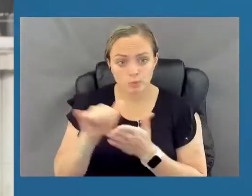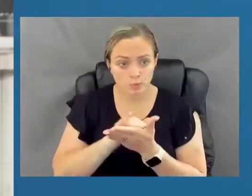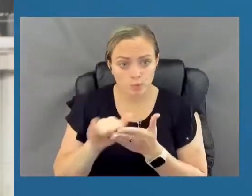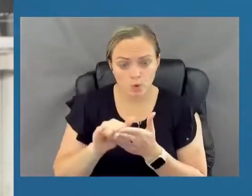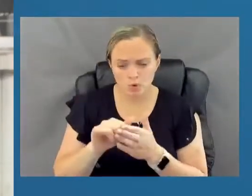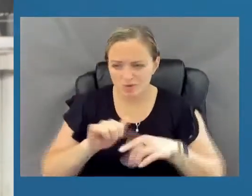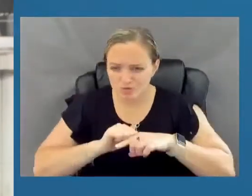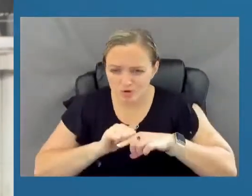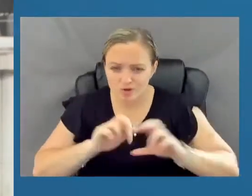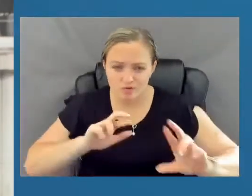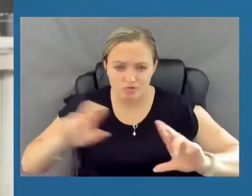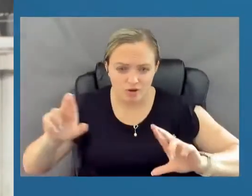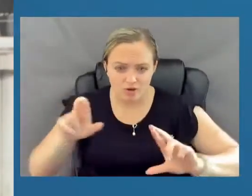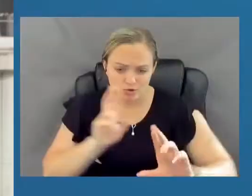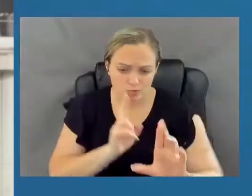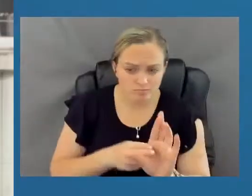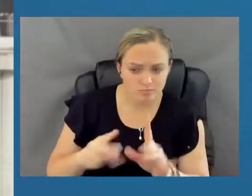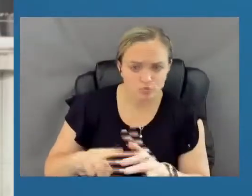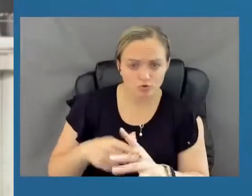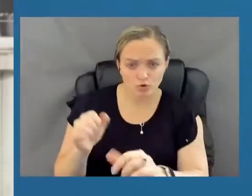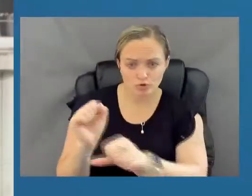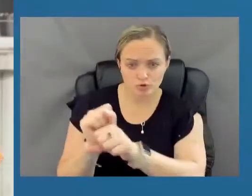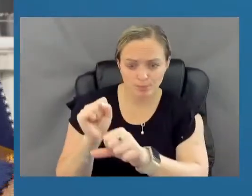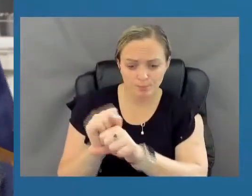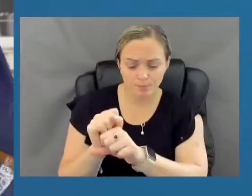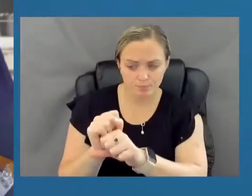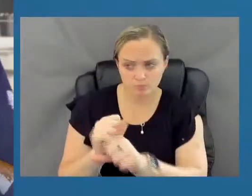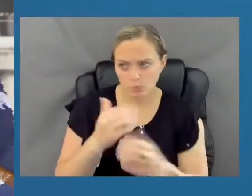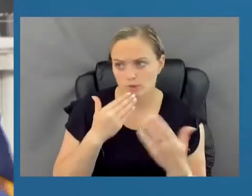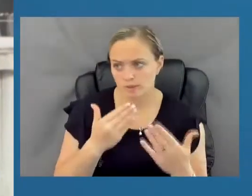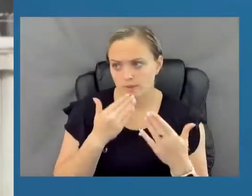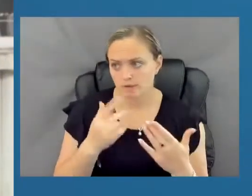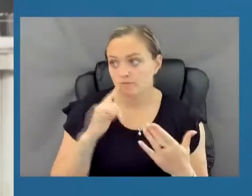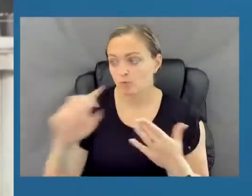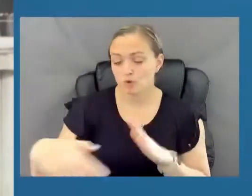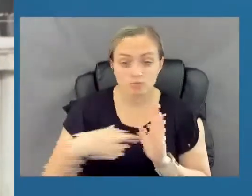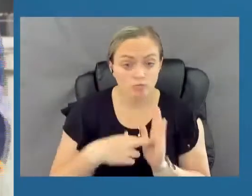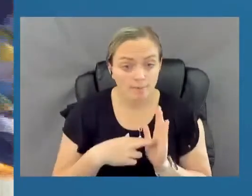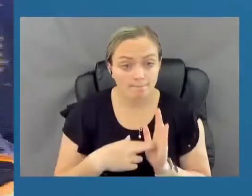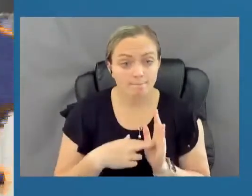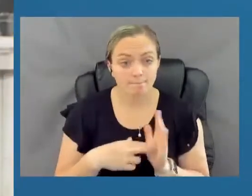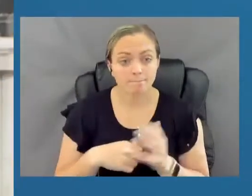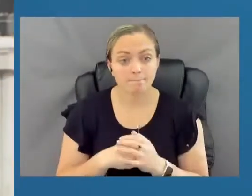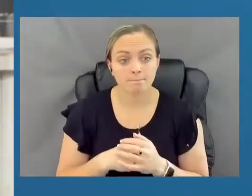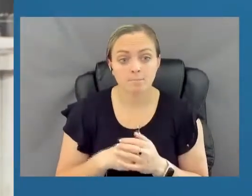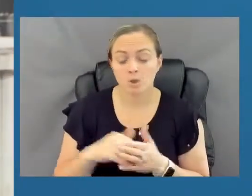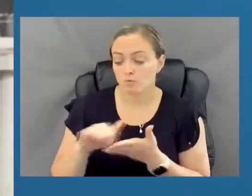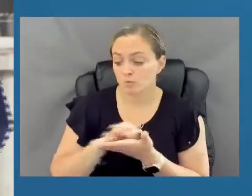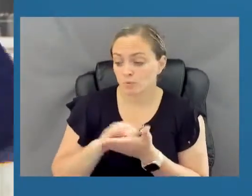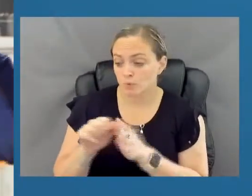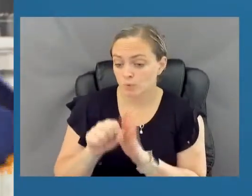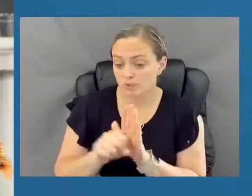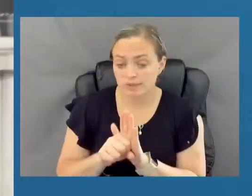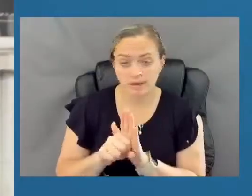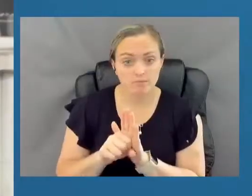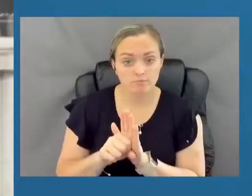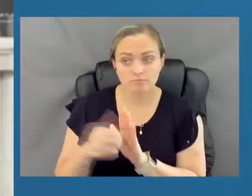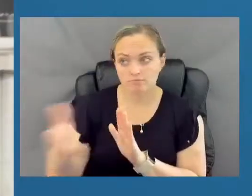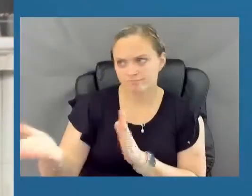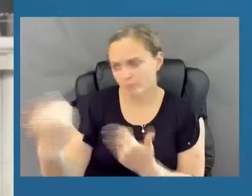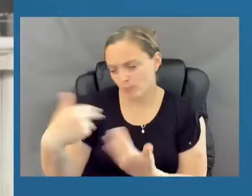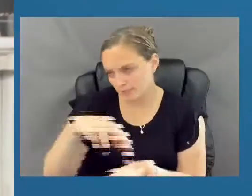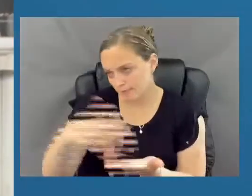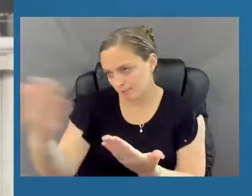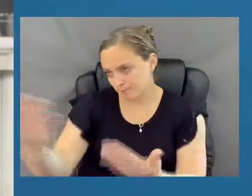step into these clean energy jobs. And I want to thank him for his representation of New York State's great unions. Jim, please stand up.